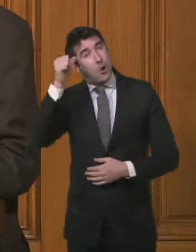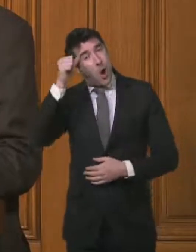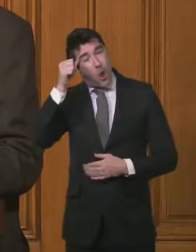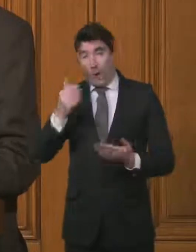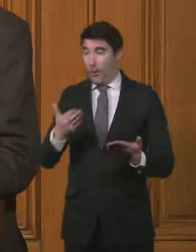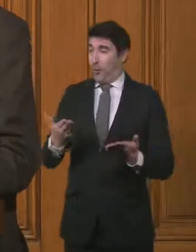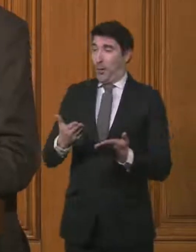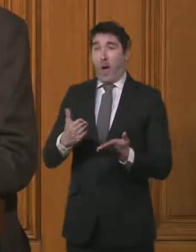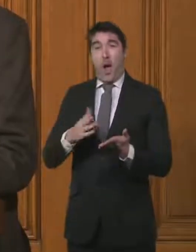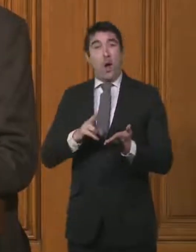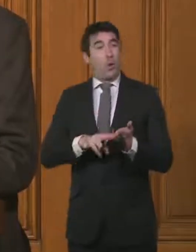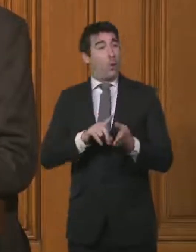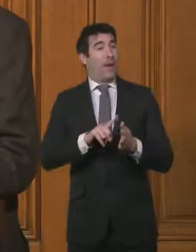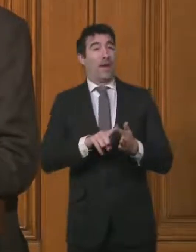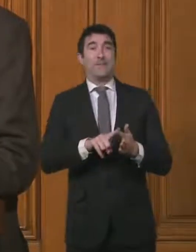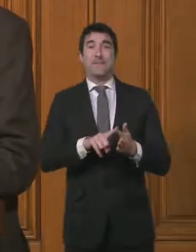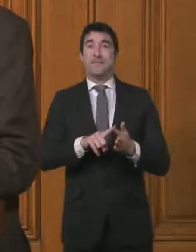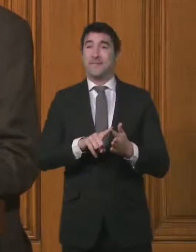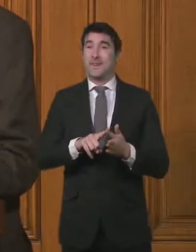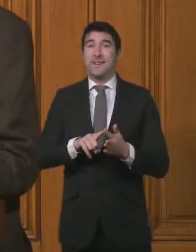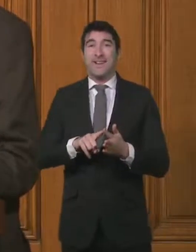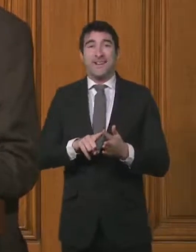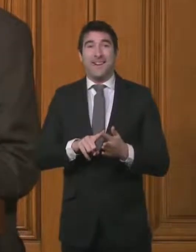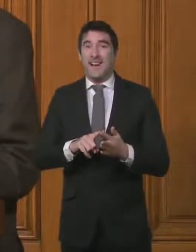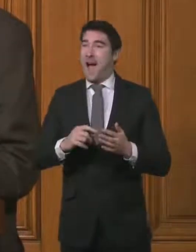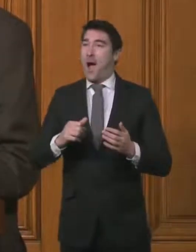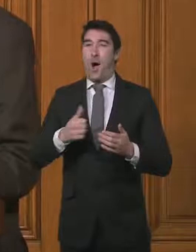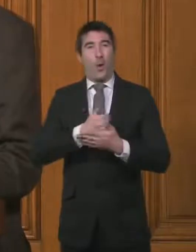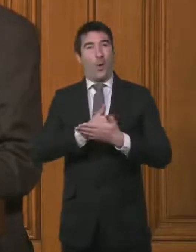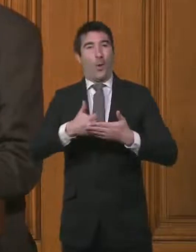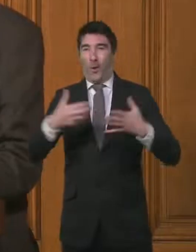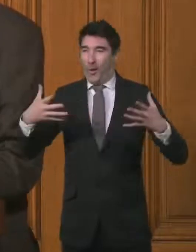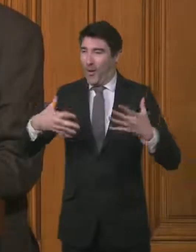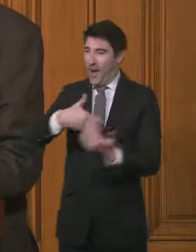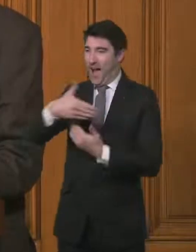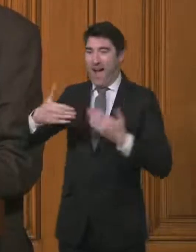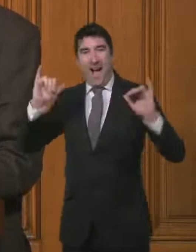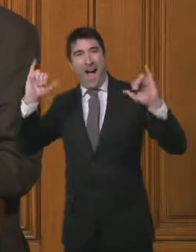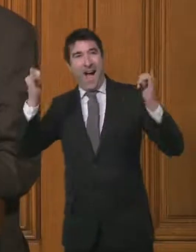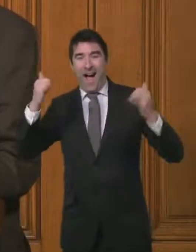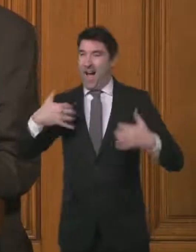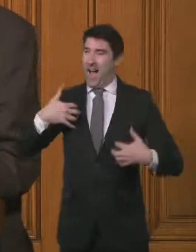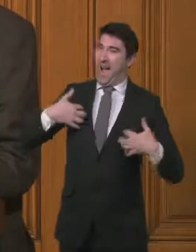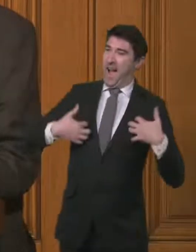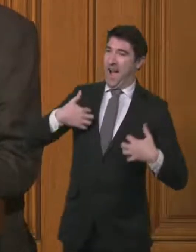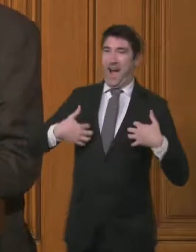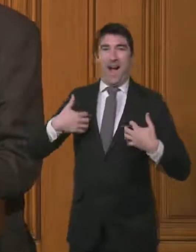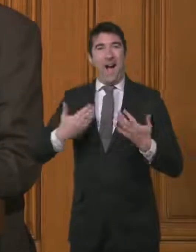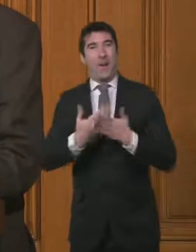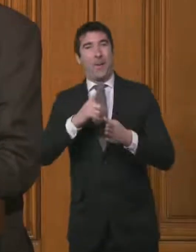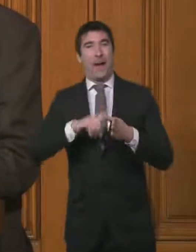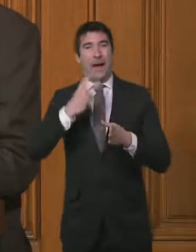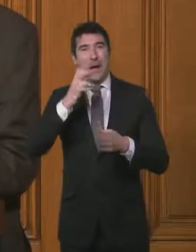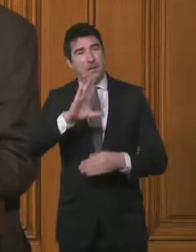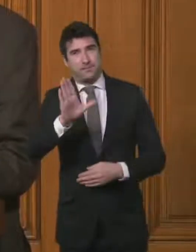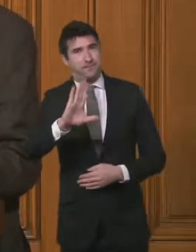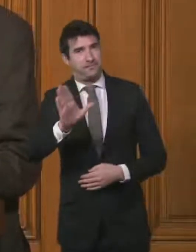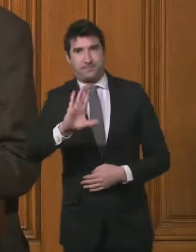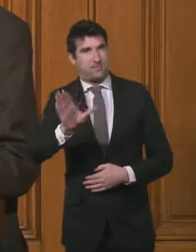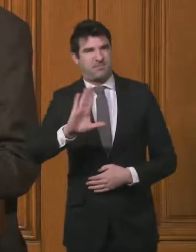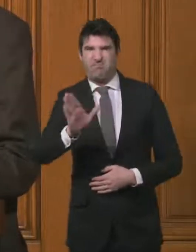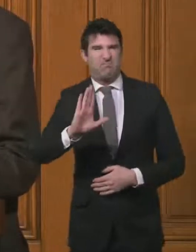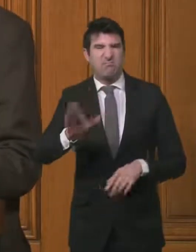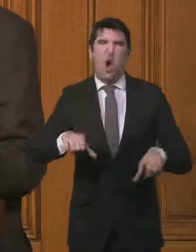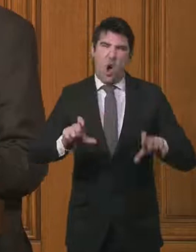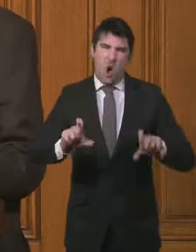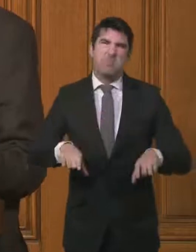to vital celebrate that this year? Everybody continues to follow the guidance by staying at home and not mixing. My colleagues, as I've said, up and